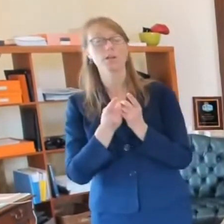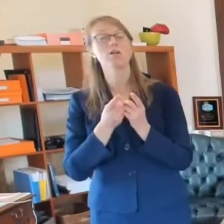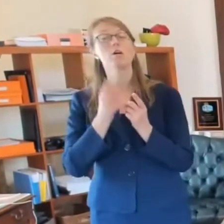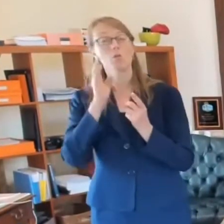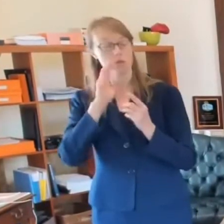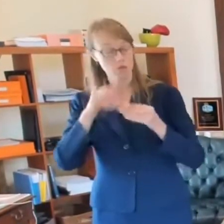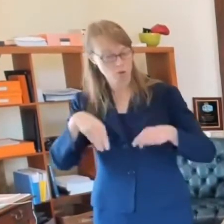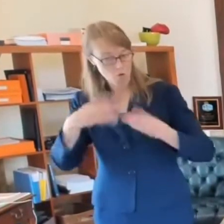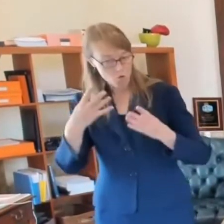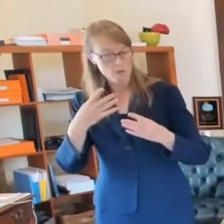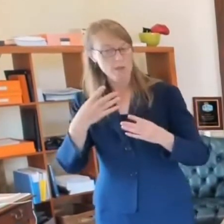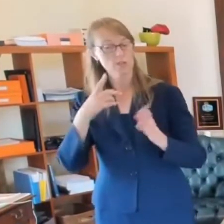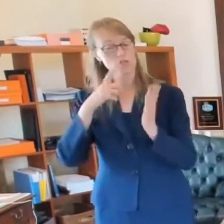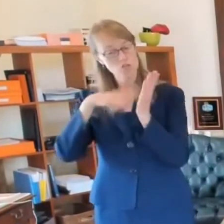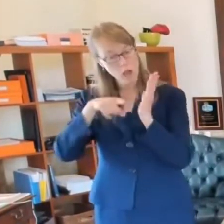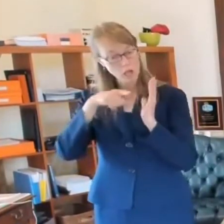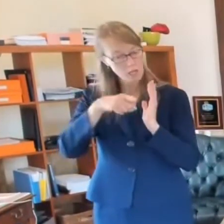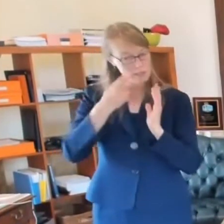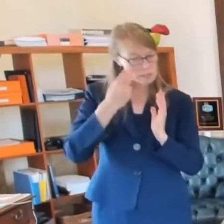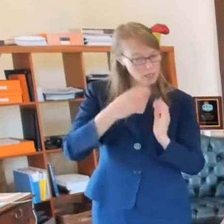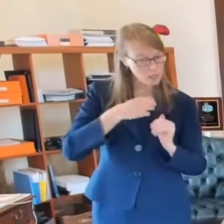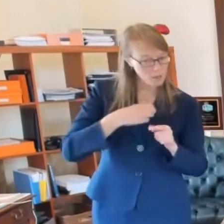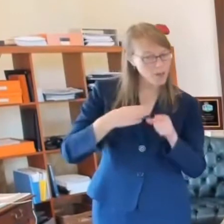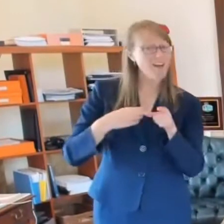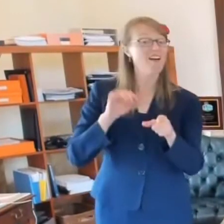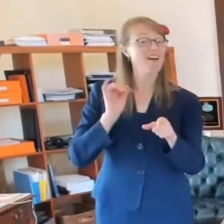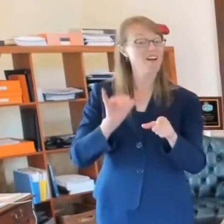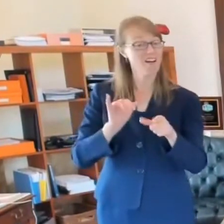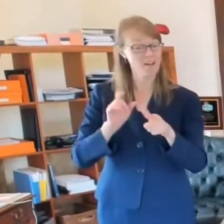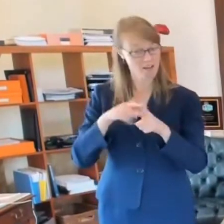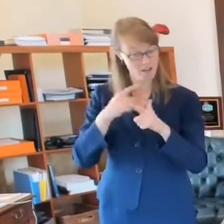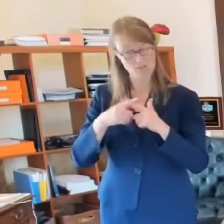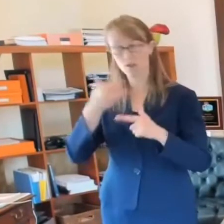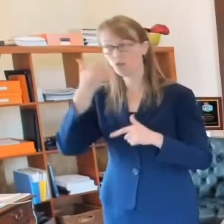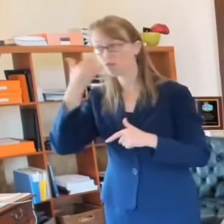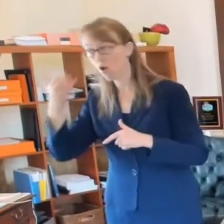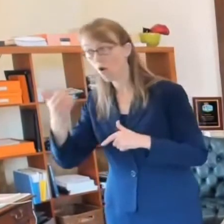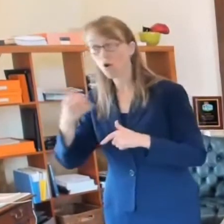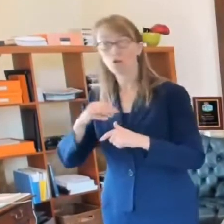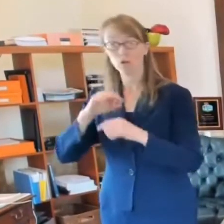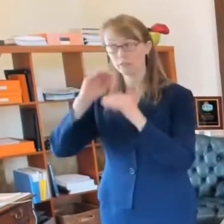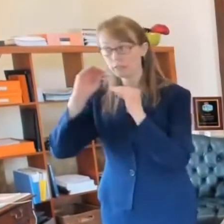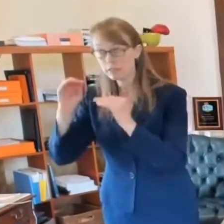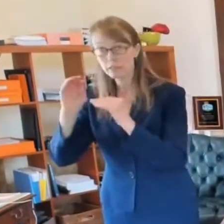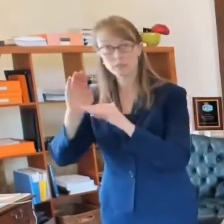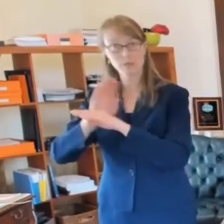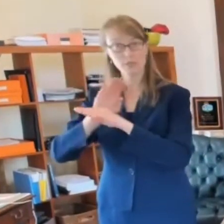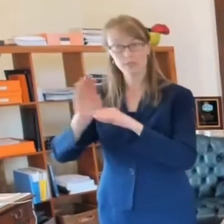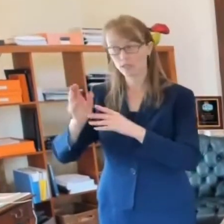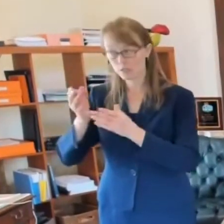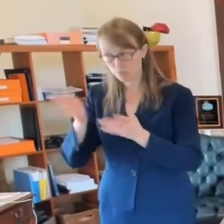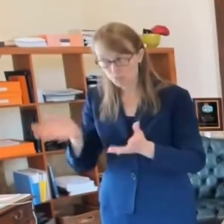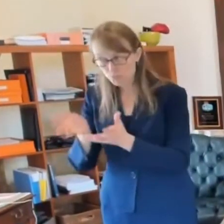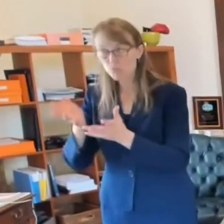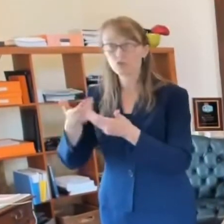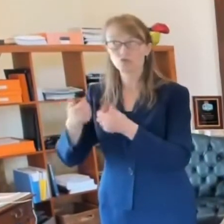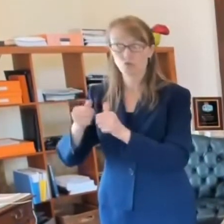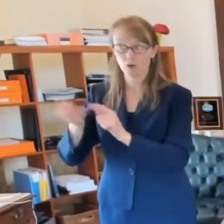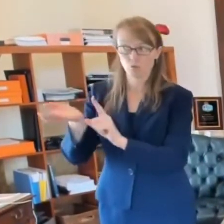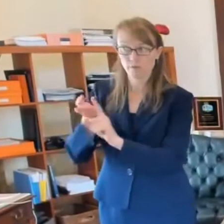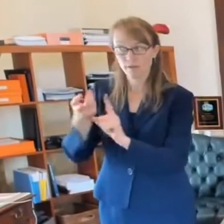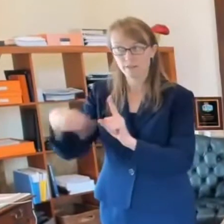in order to call and visit businesses and instruct them and try to get them into